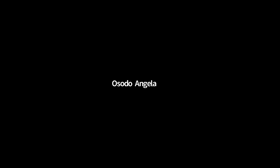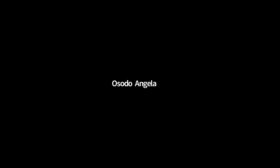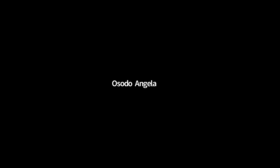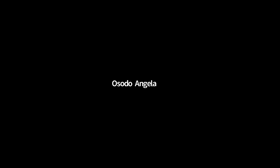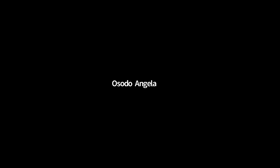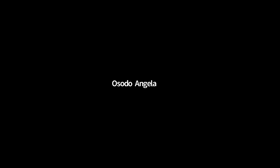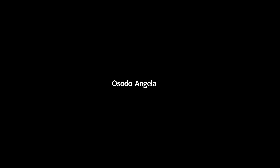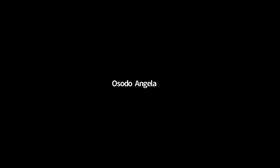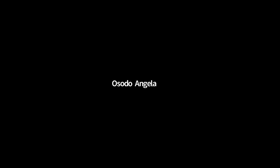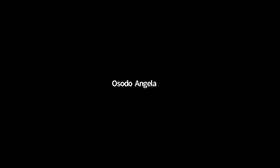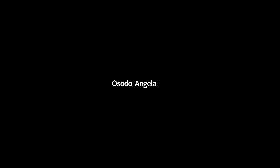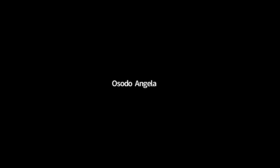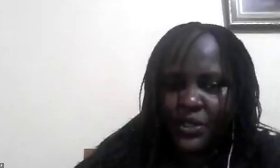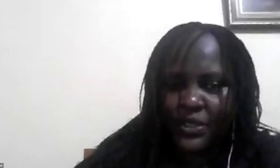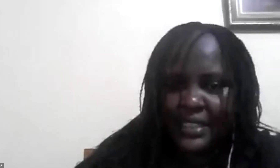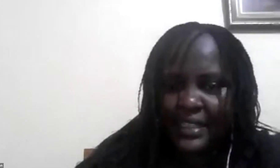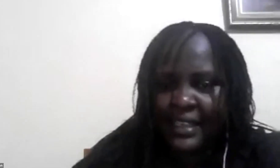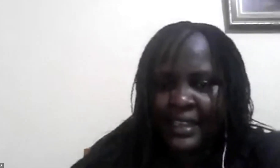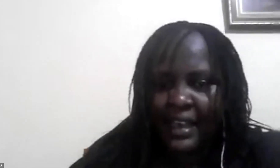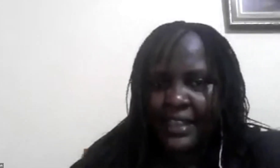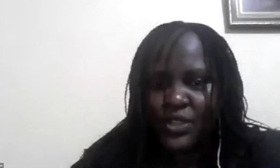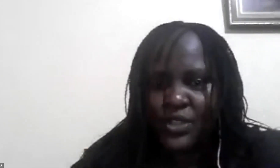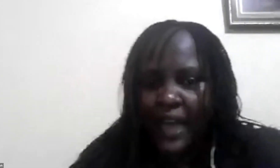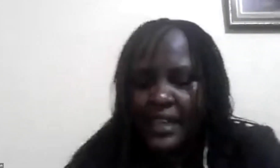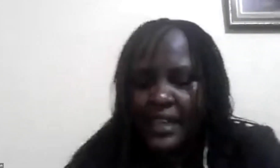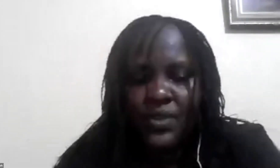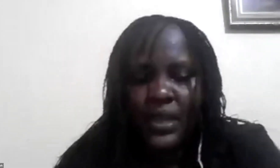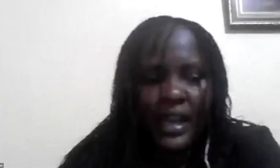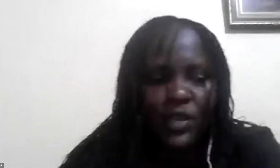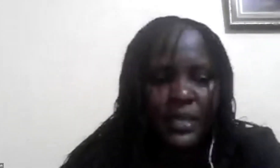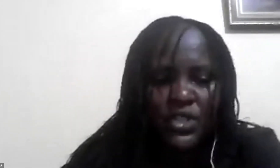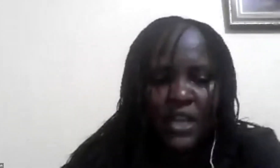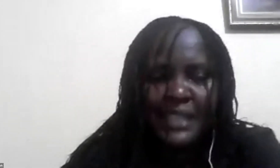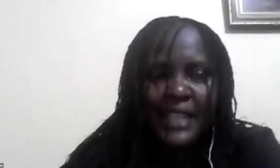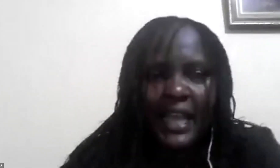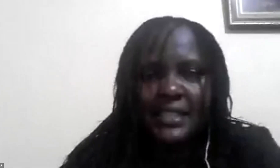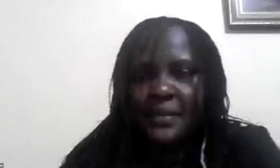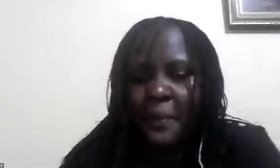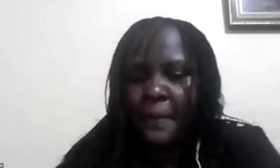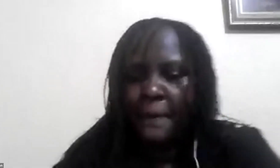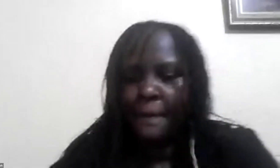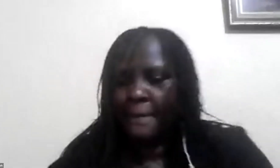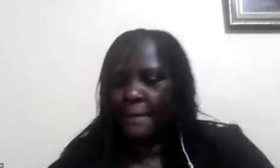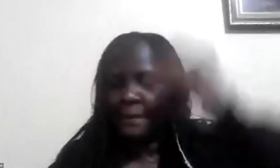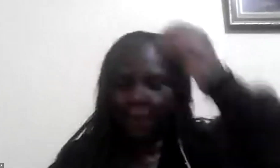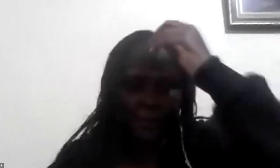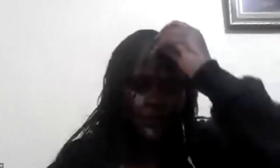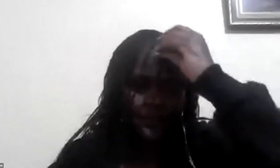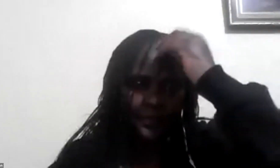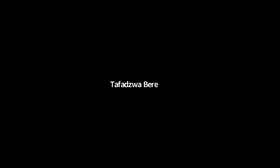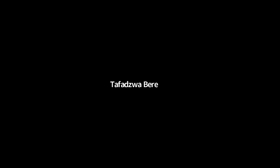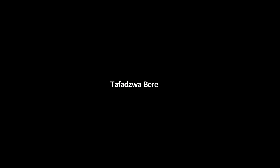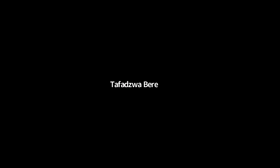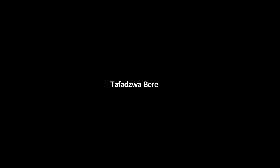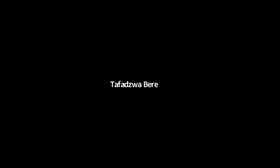good. Mine has also been good. Joseph, kindly, if you can allow me to share my slides.